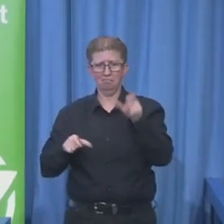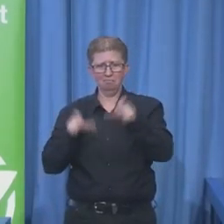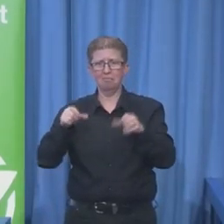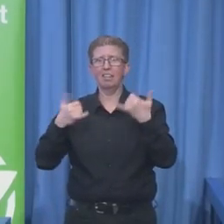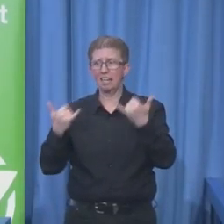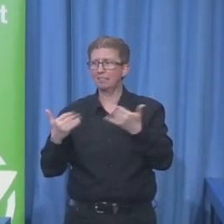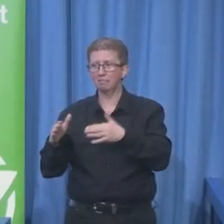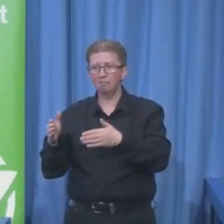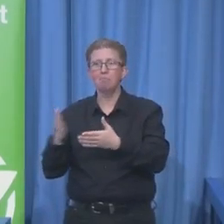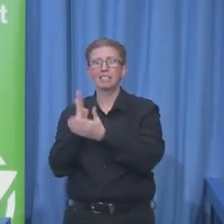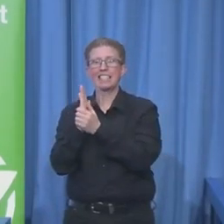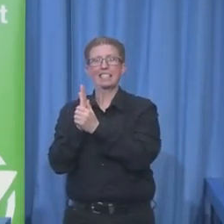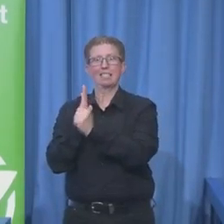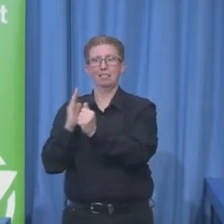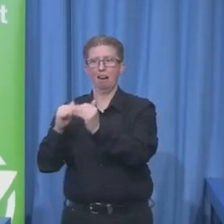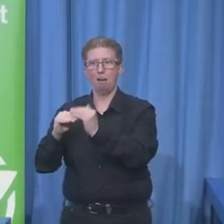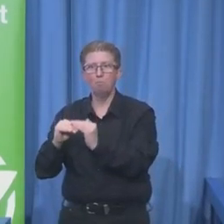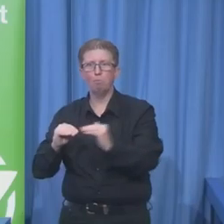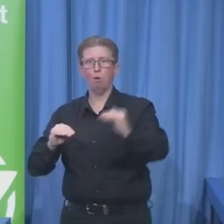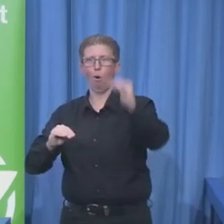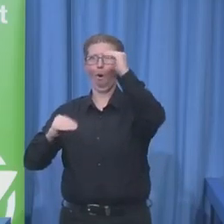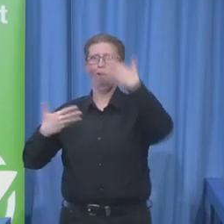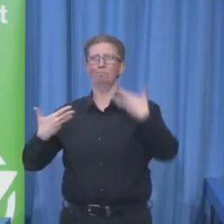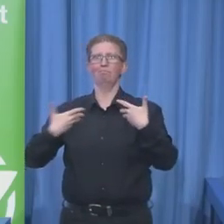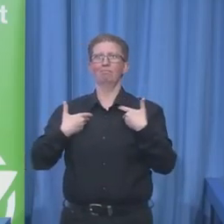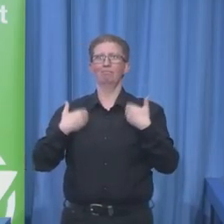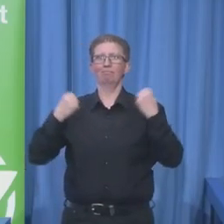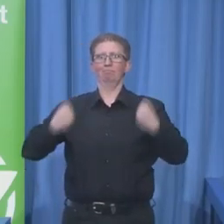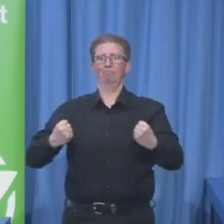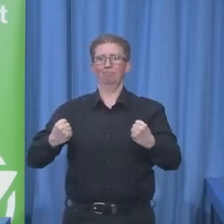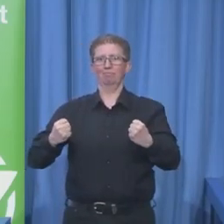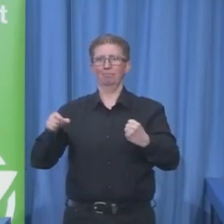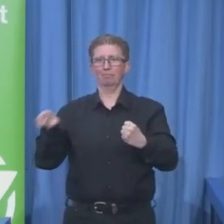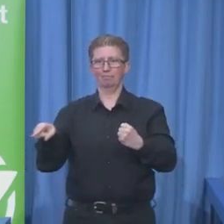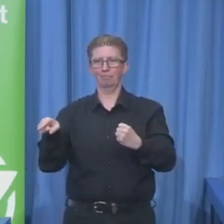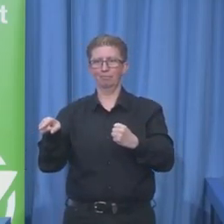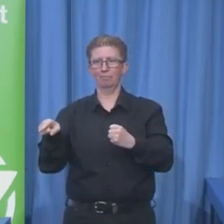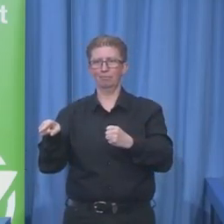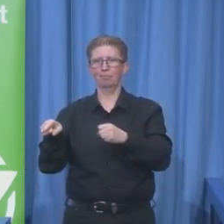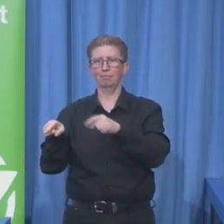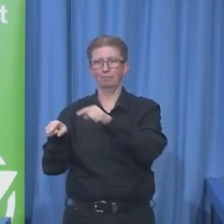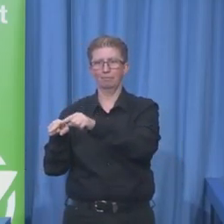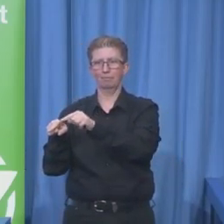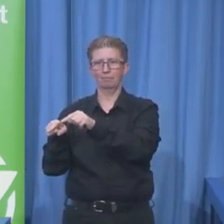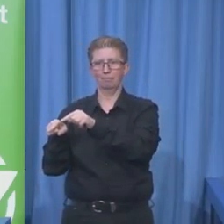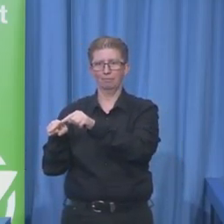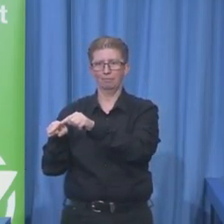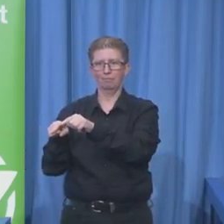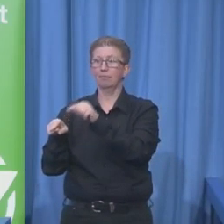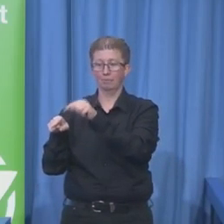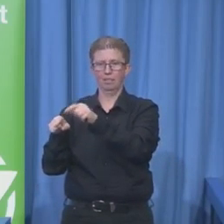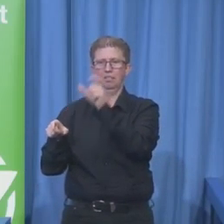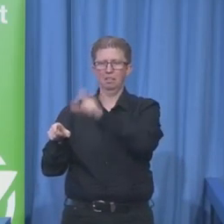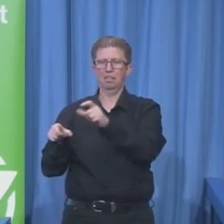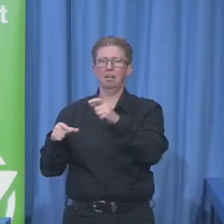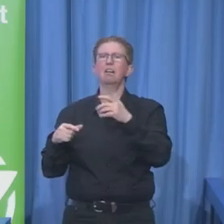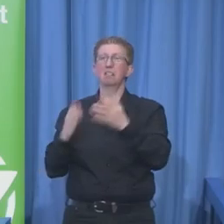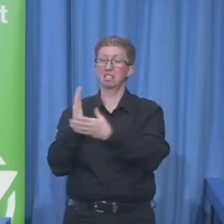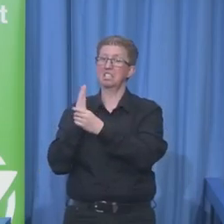the workplace and also in the communities, because they are more visible, they participate, they contribute, and